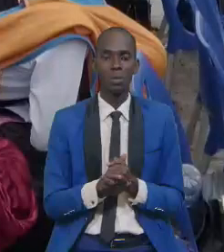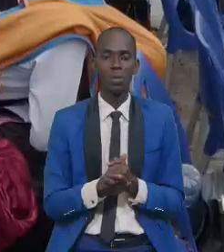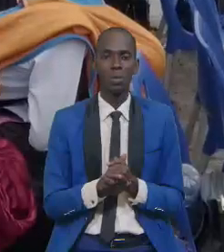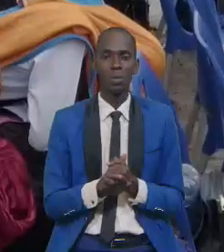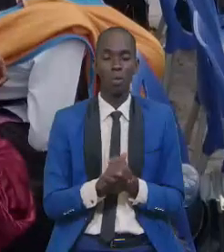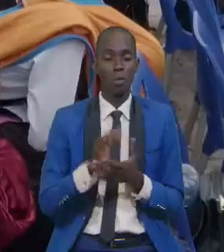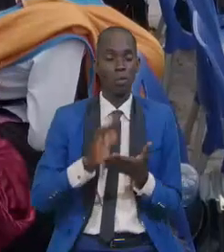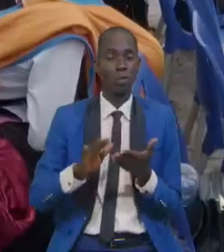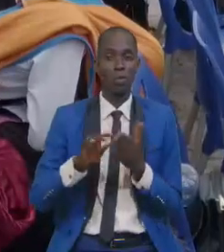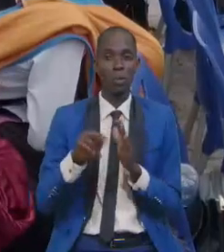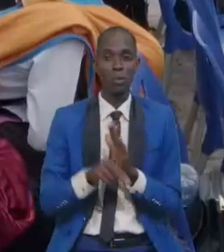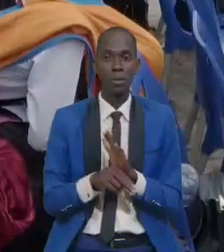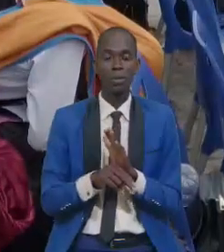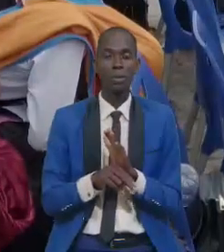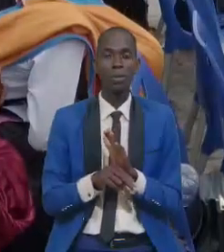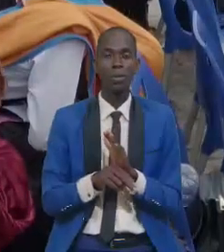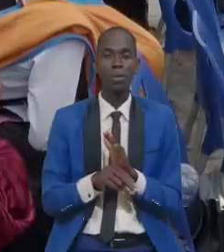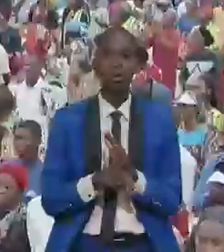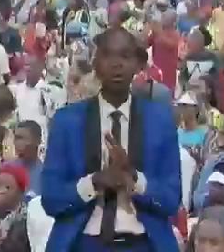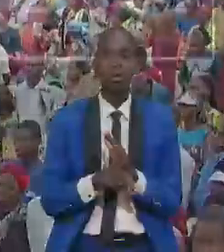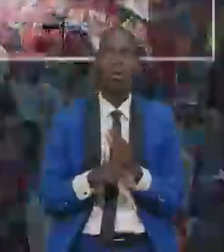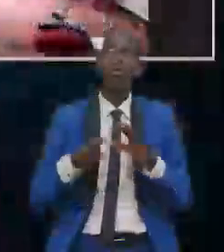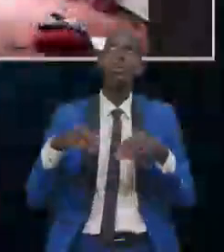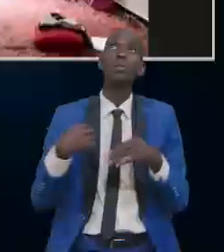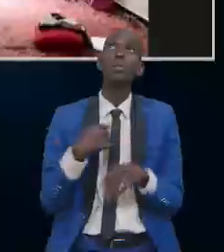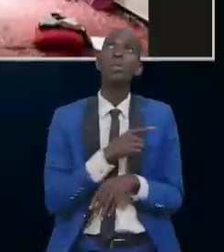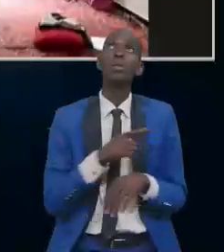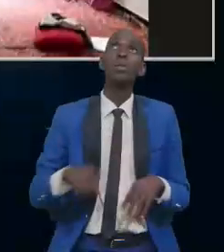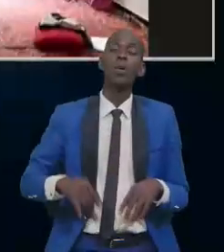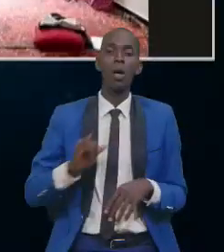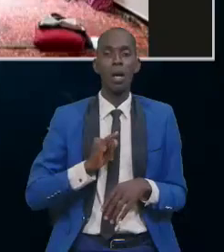Forgiveness, give me, Lord, I know you have it for me.